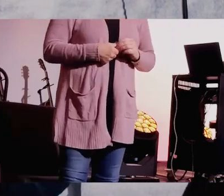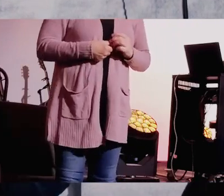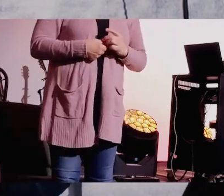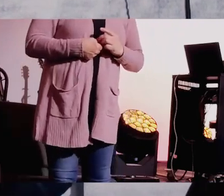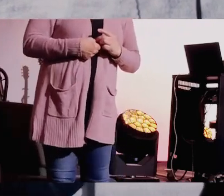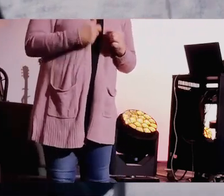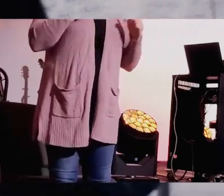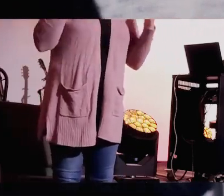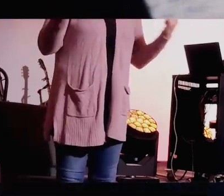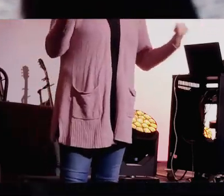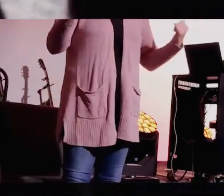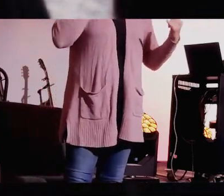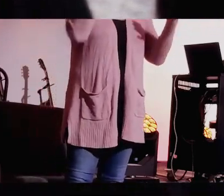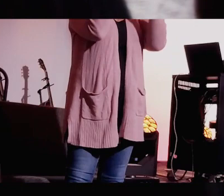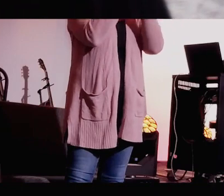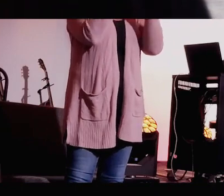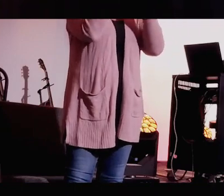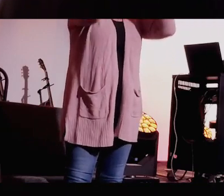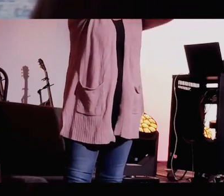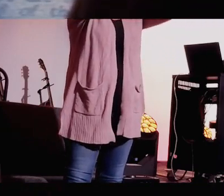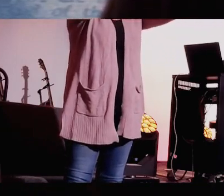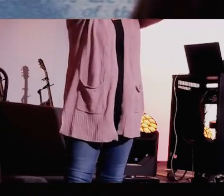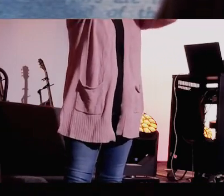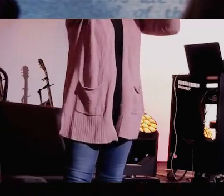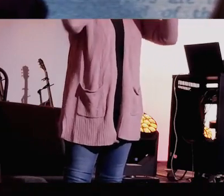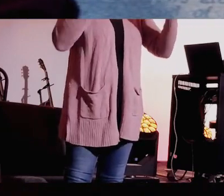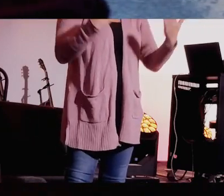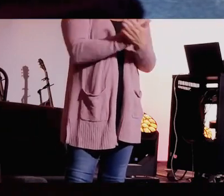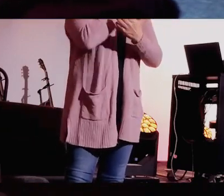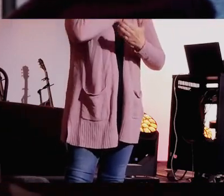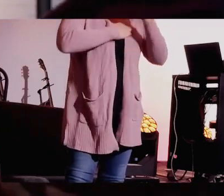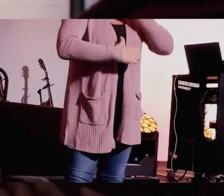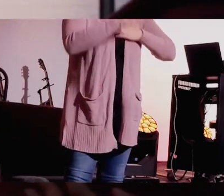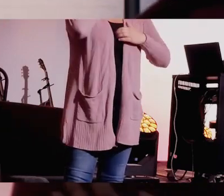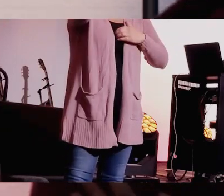So I say today, Father, give me a new hunger for your spirit.